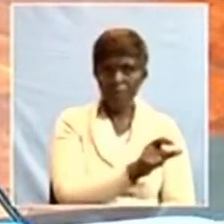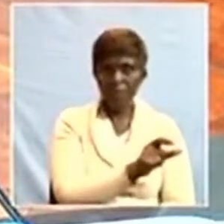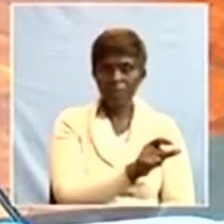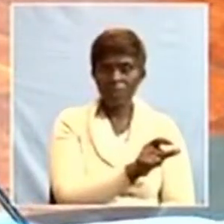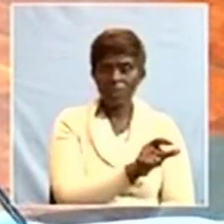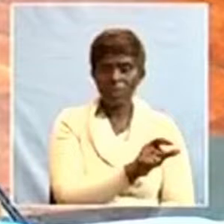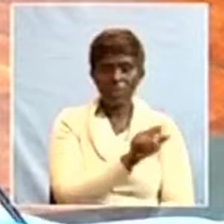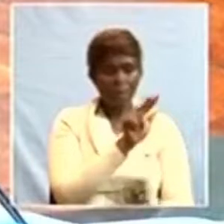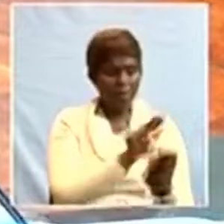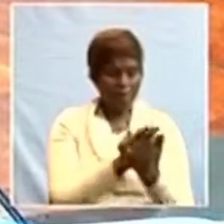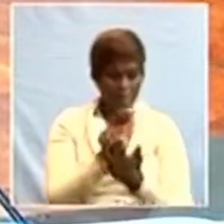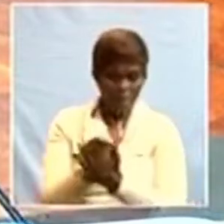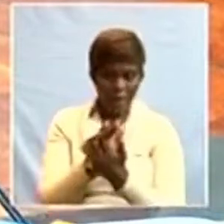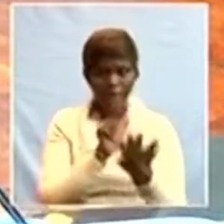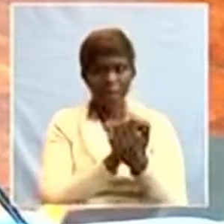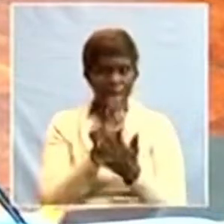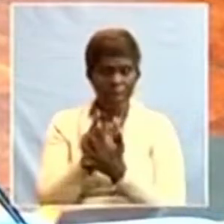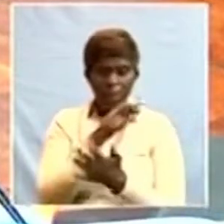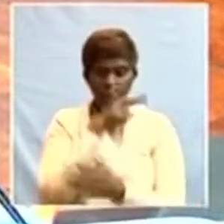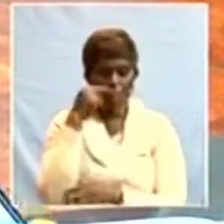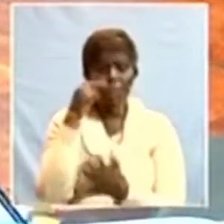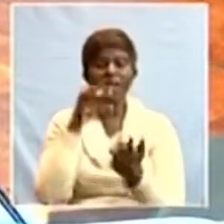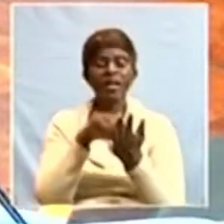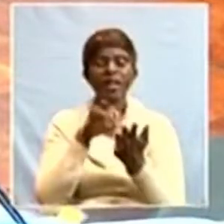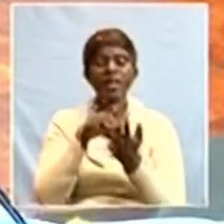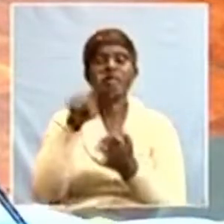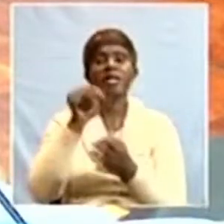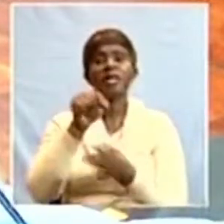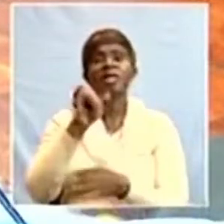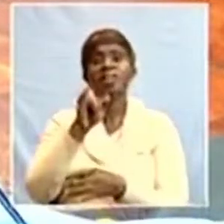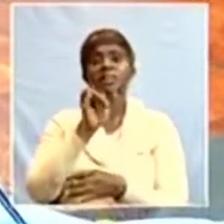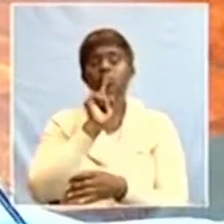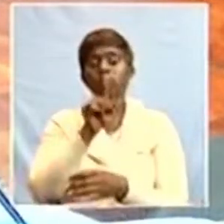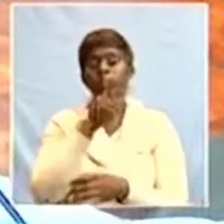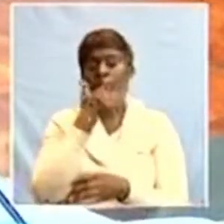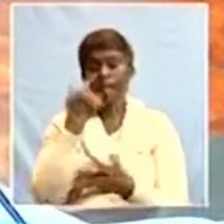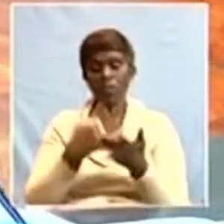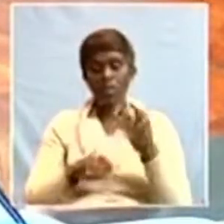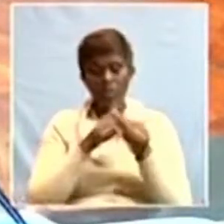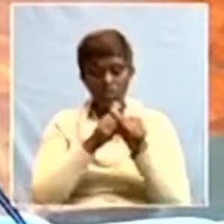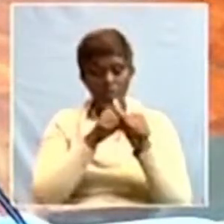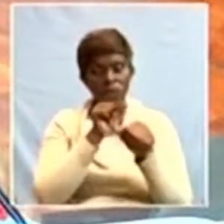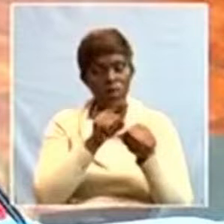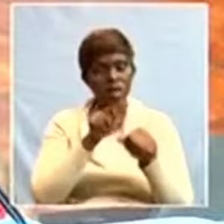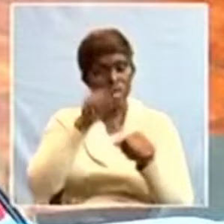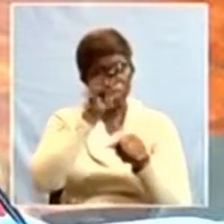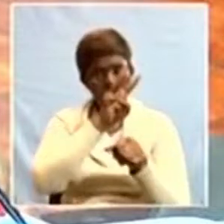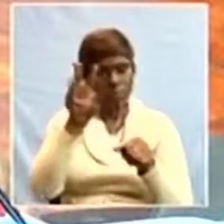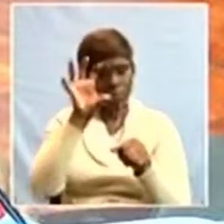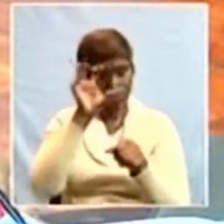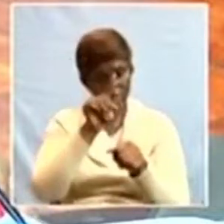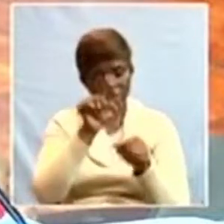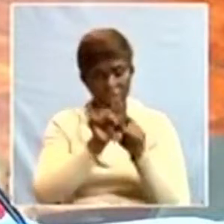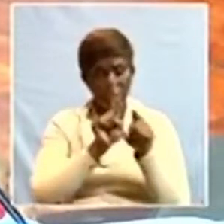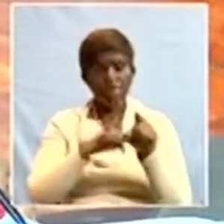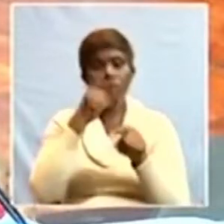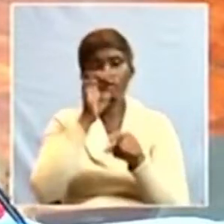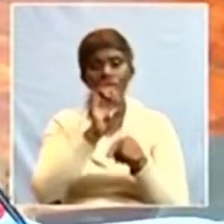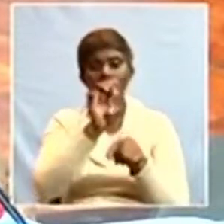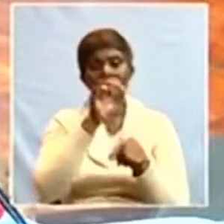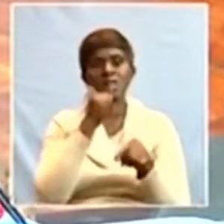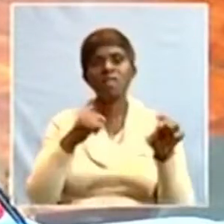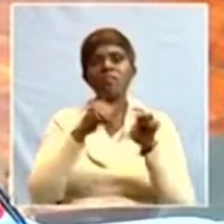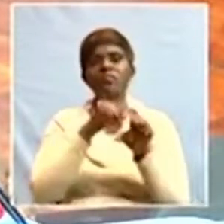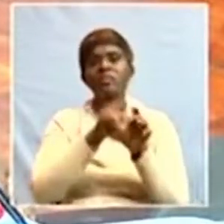the signature, which it's a criminal case, PS, yes. So you have to follow these issues from Northwestern Province. Whoever is involved